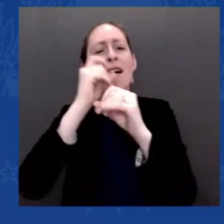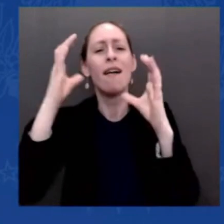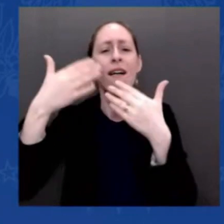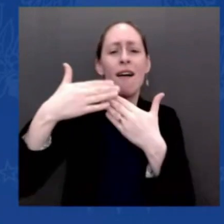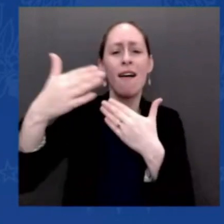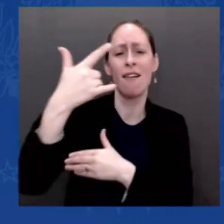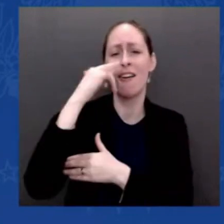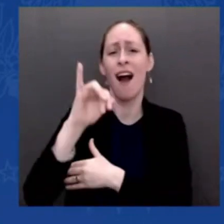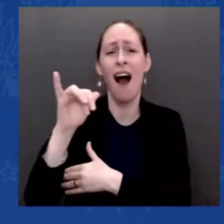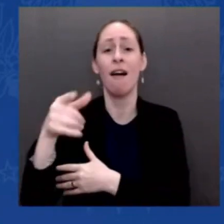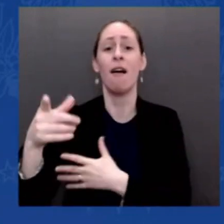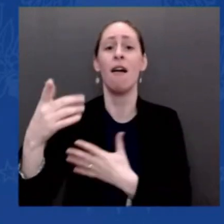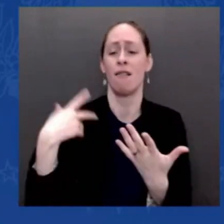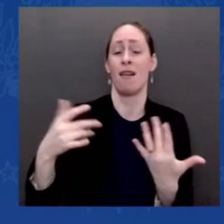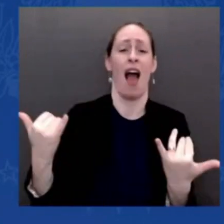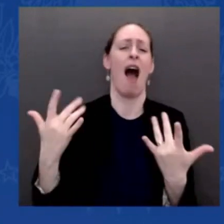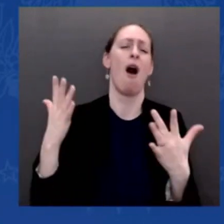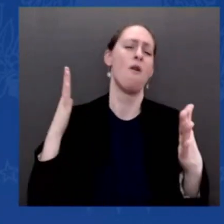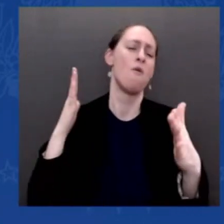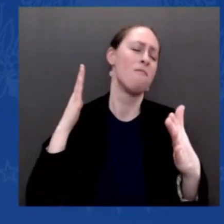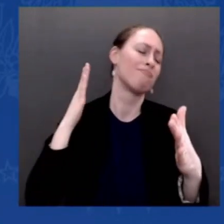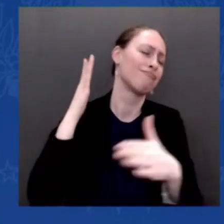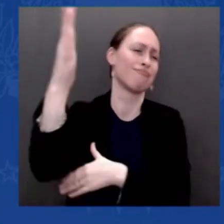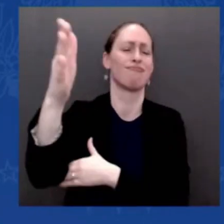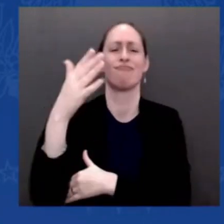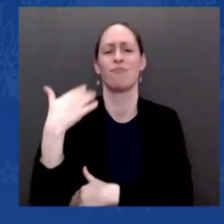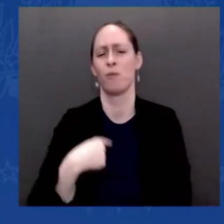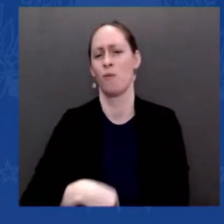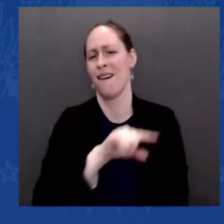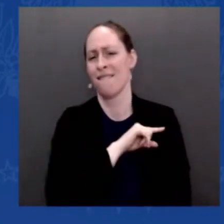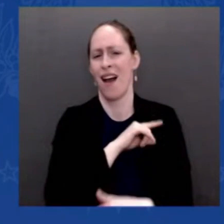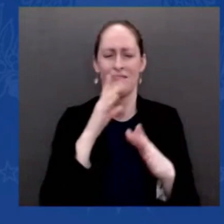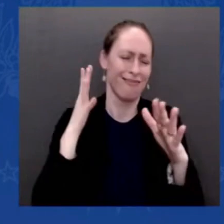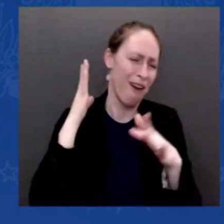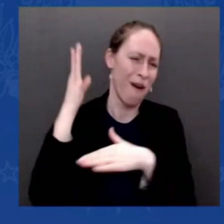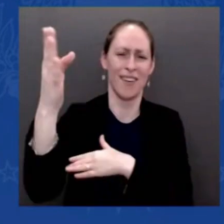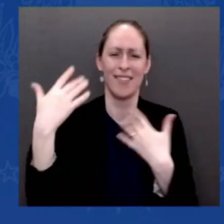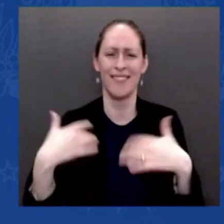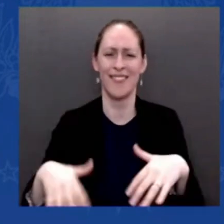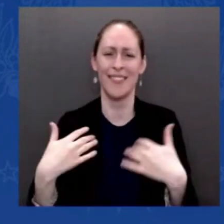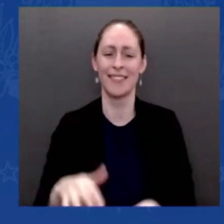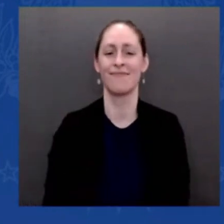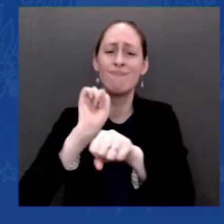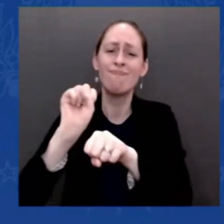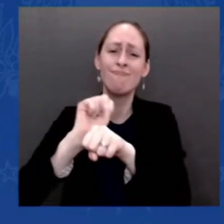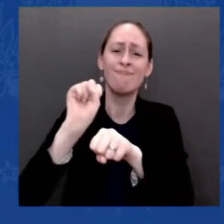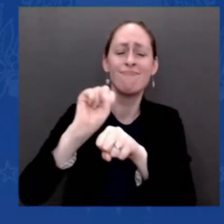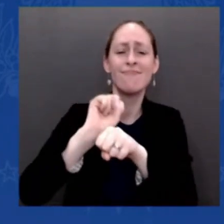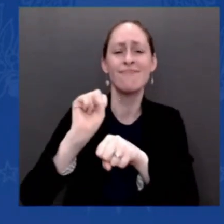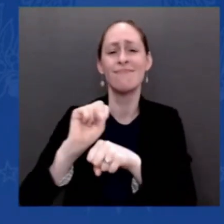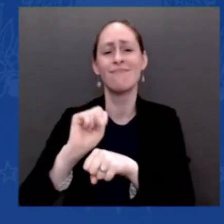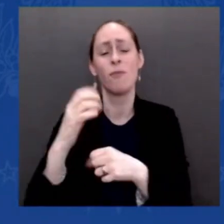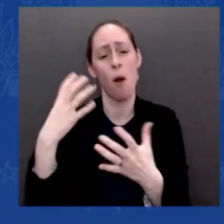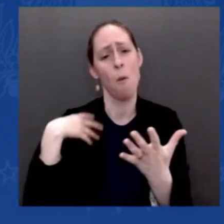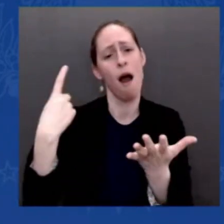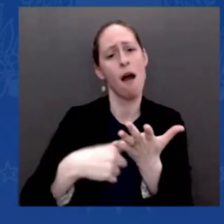day, our day to commend his life of service and his life on the court. Choosing someone to